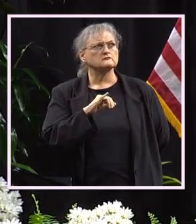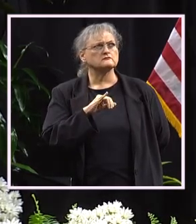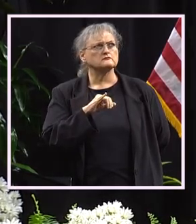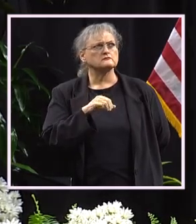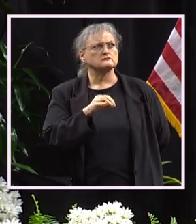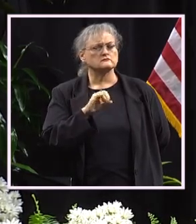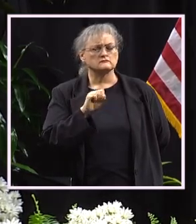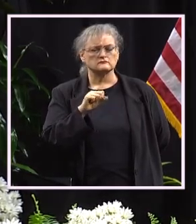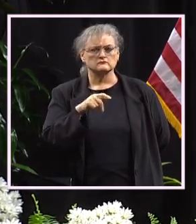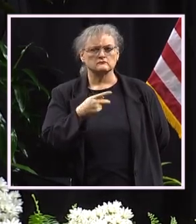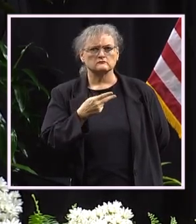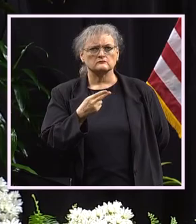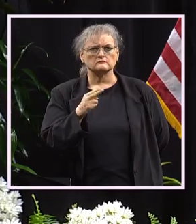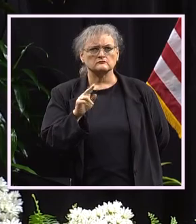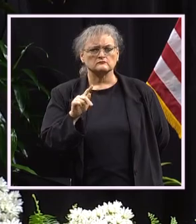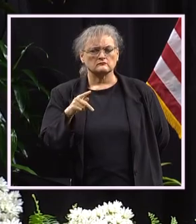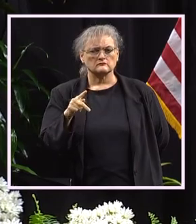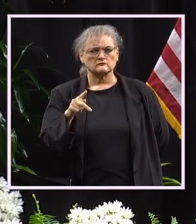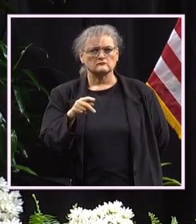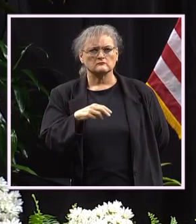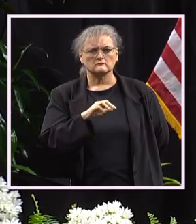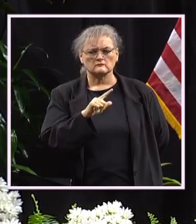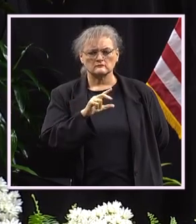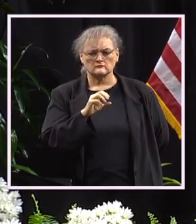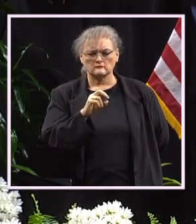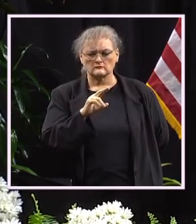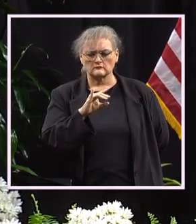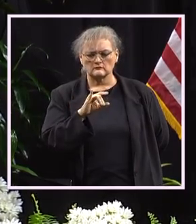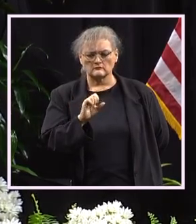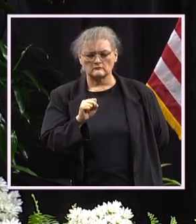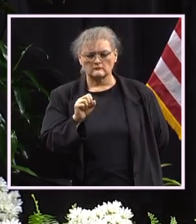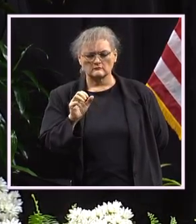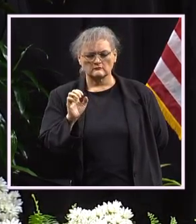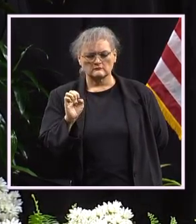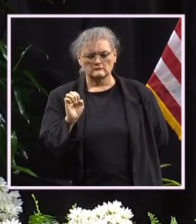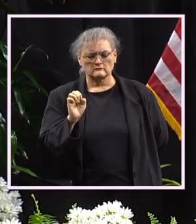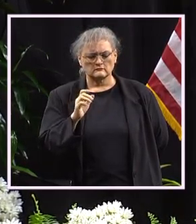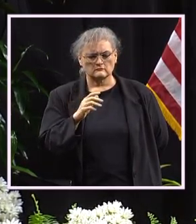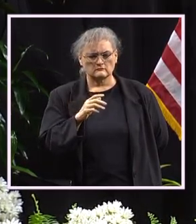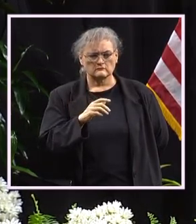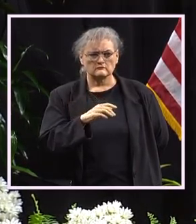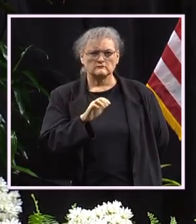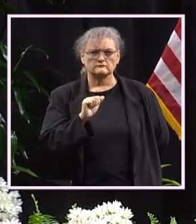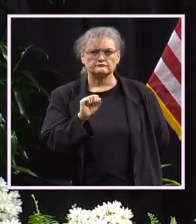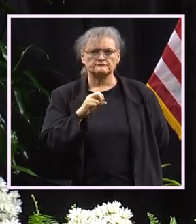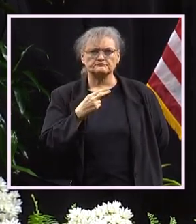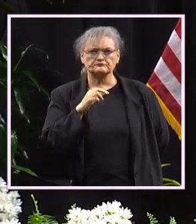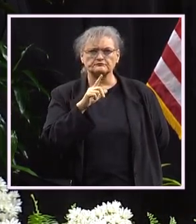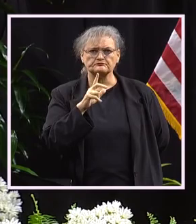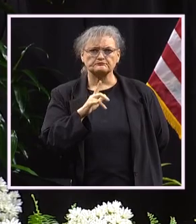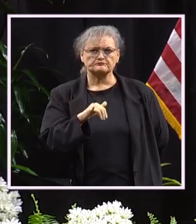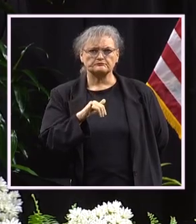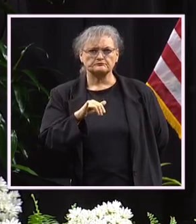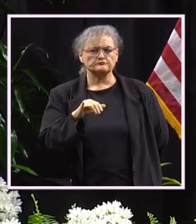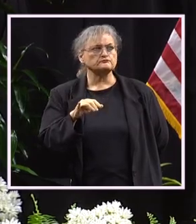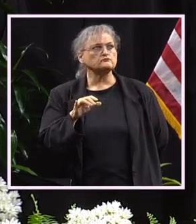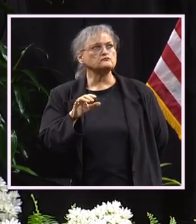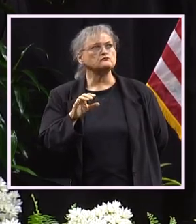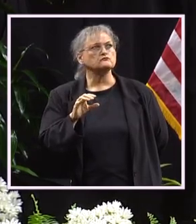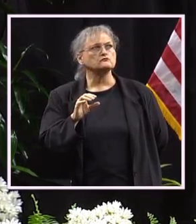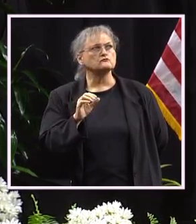of Science, Luis Escalante, Master of Science, Ashley Nicole Leal, Master of